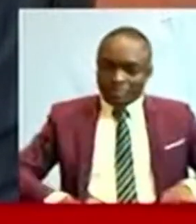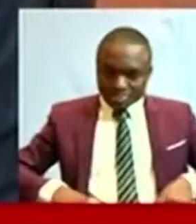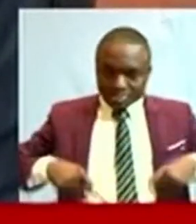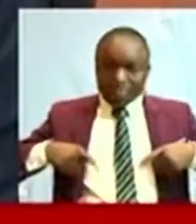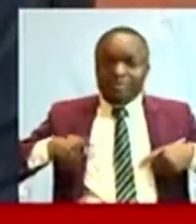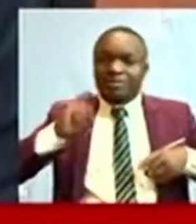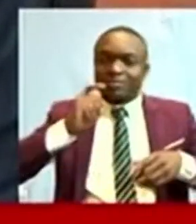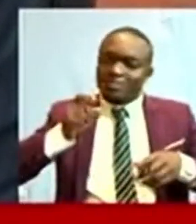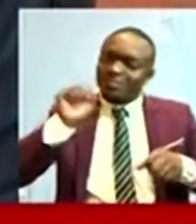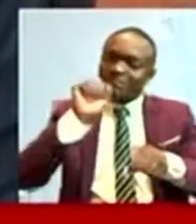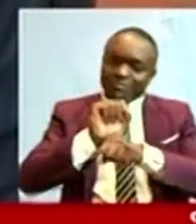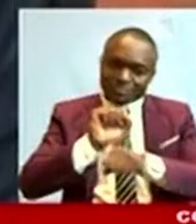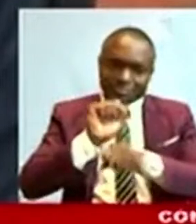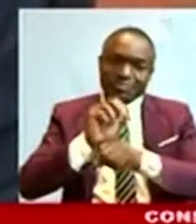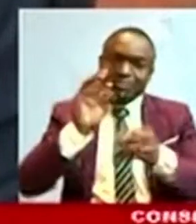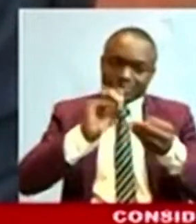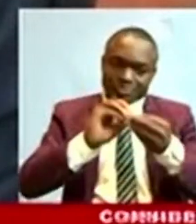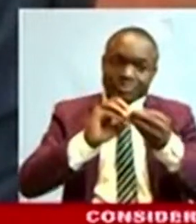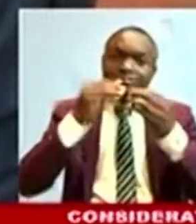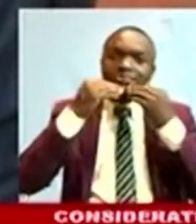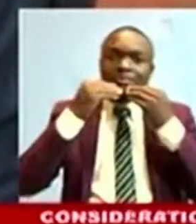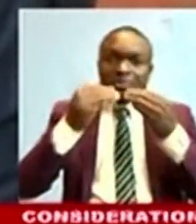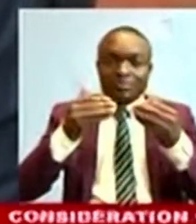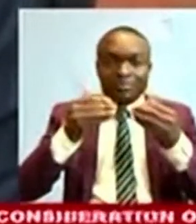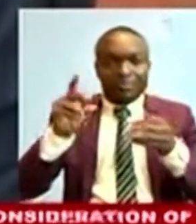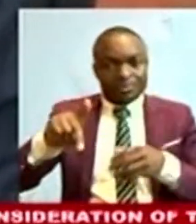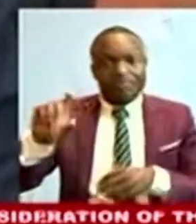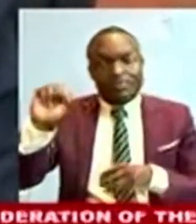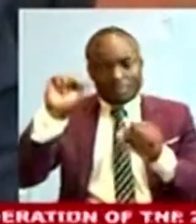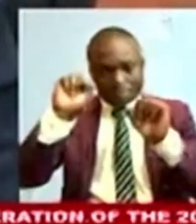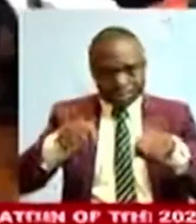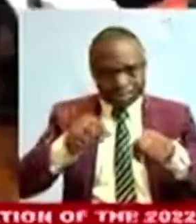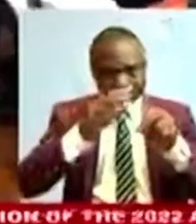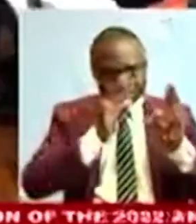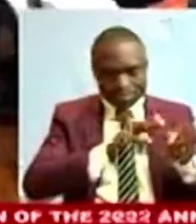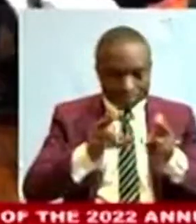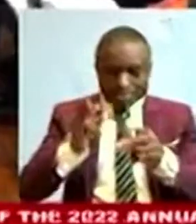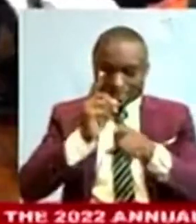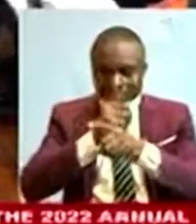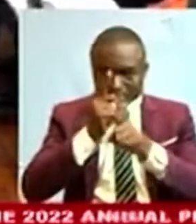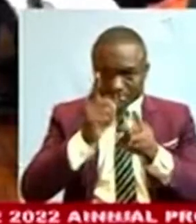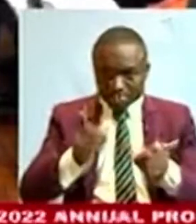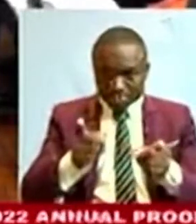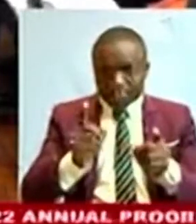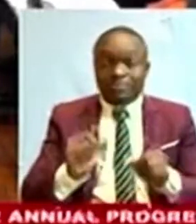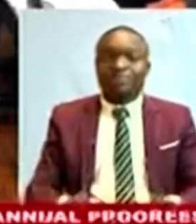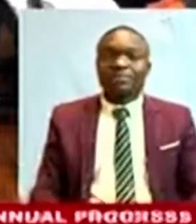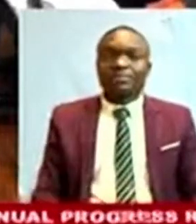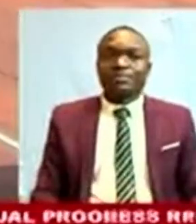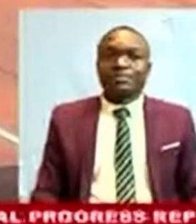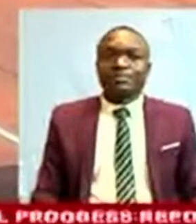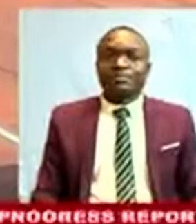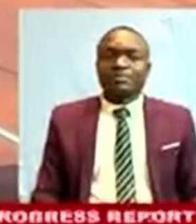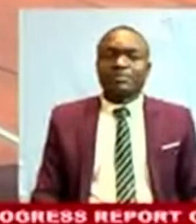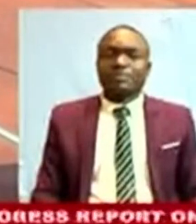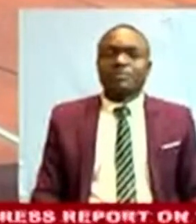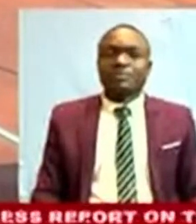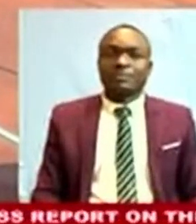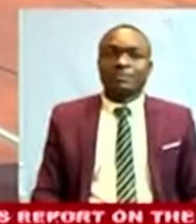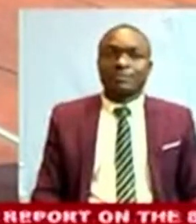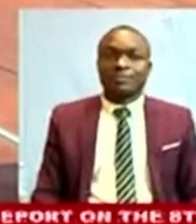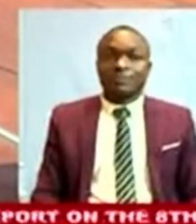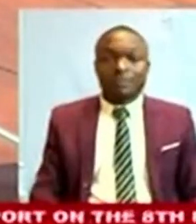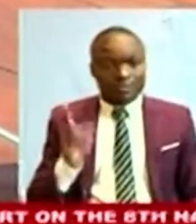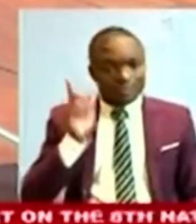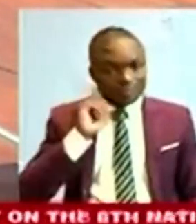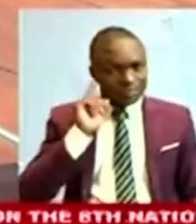lot. Thank you, Chair. Okay, PS, you can respond to those, but just a caveat I think I've heard about